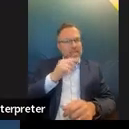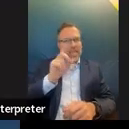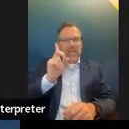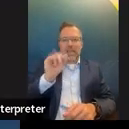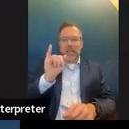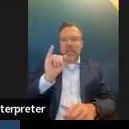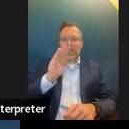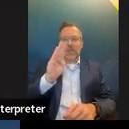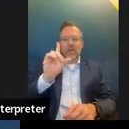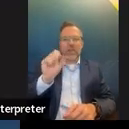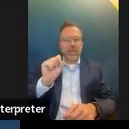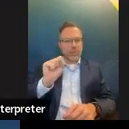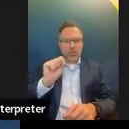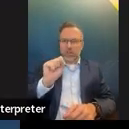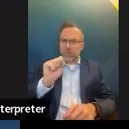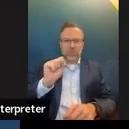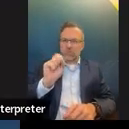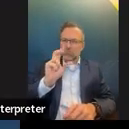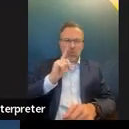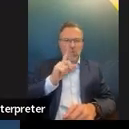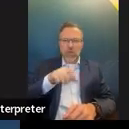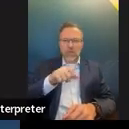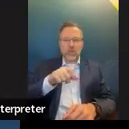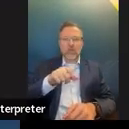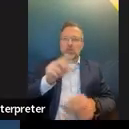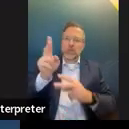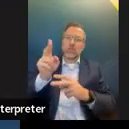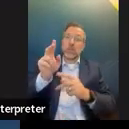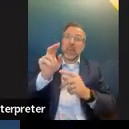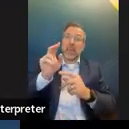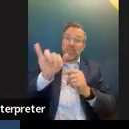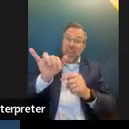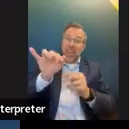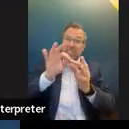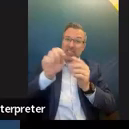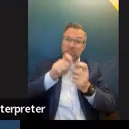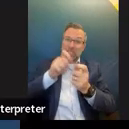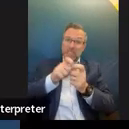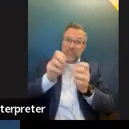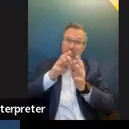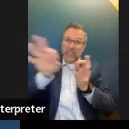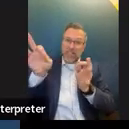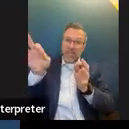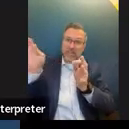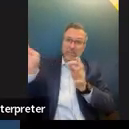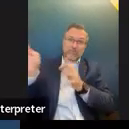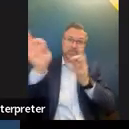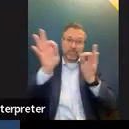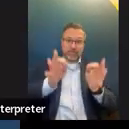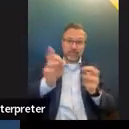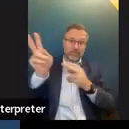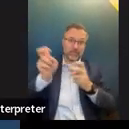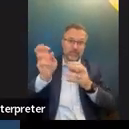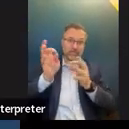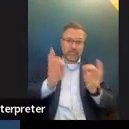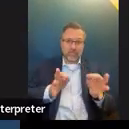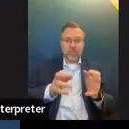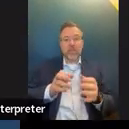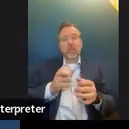really specific data out of there. You can use qualitative data